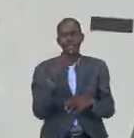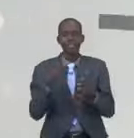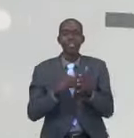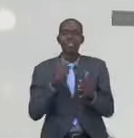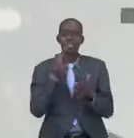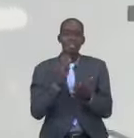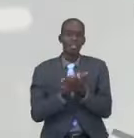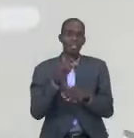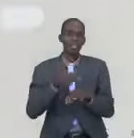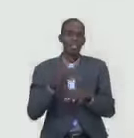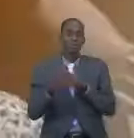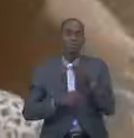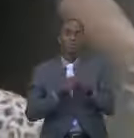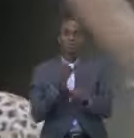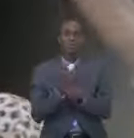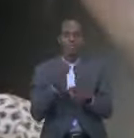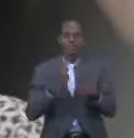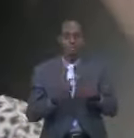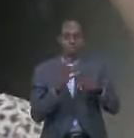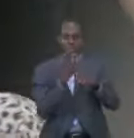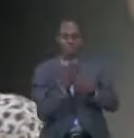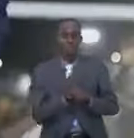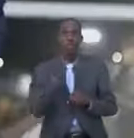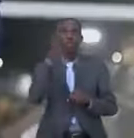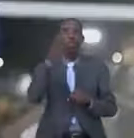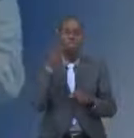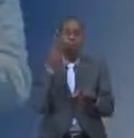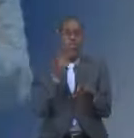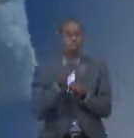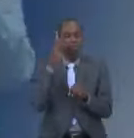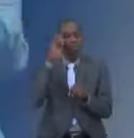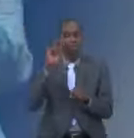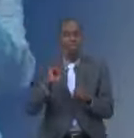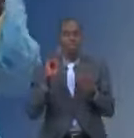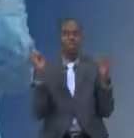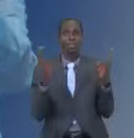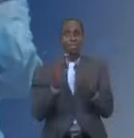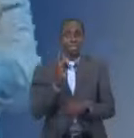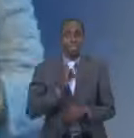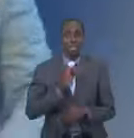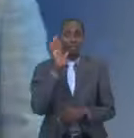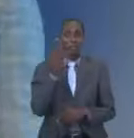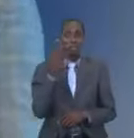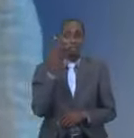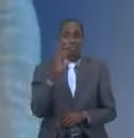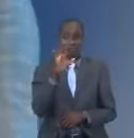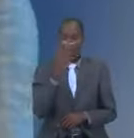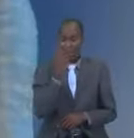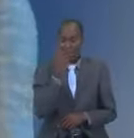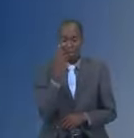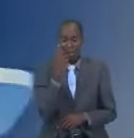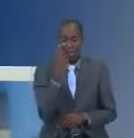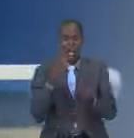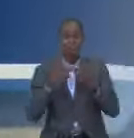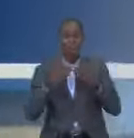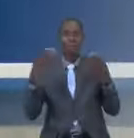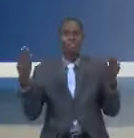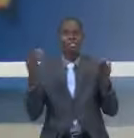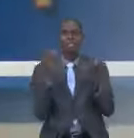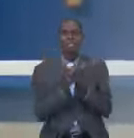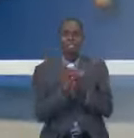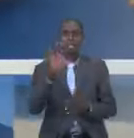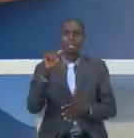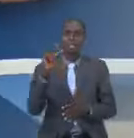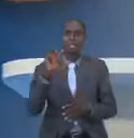time of the year to secure God's promises for your needed victory. I will see your blind eyes open. That